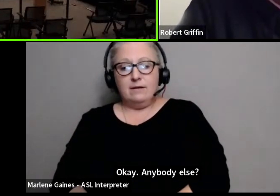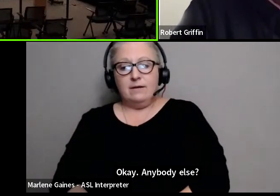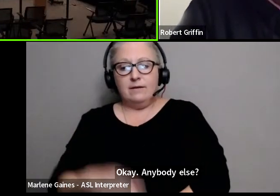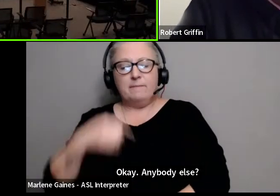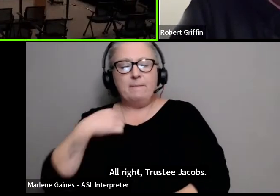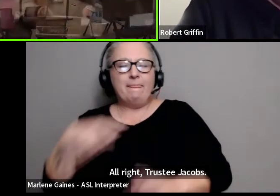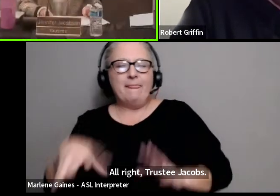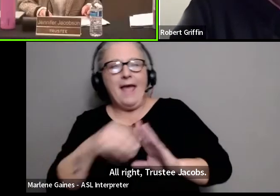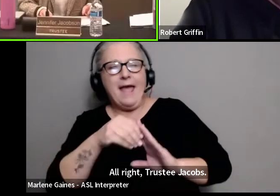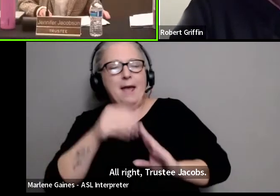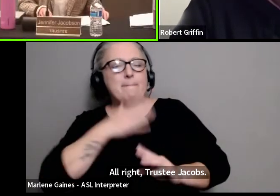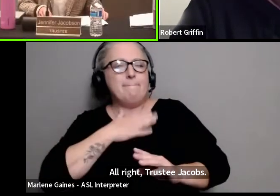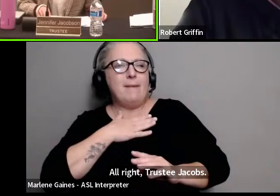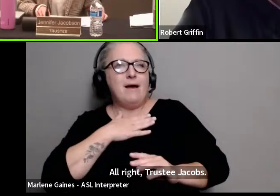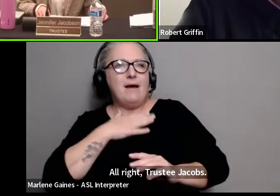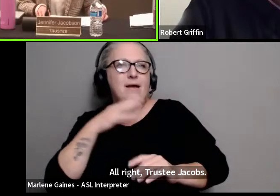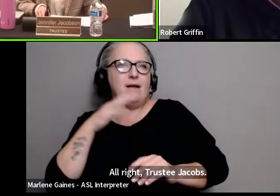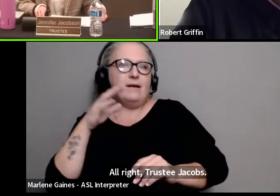my